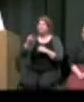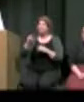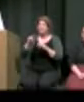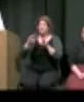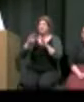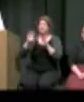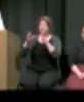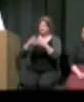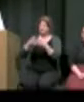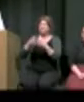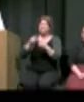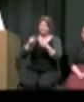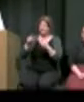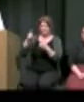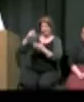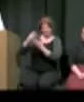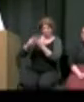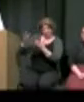But the